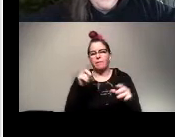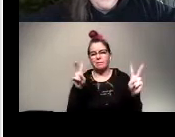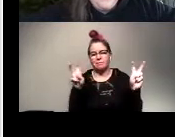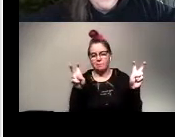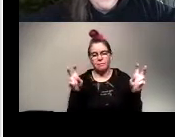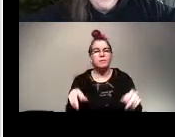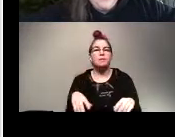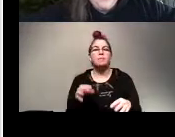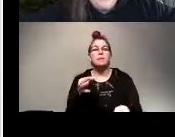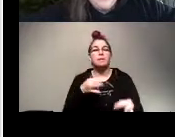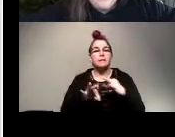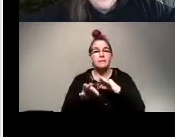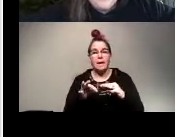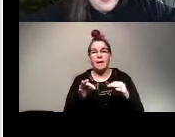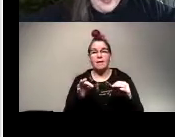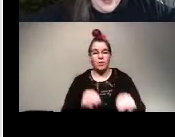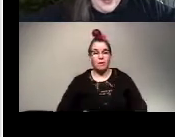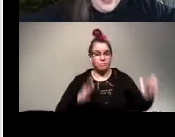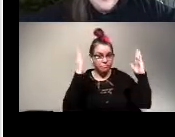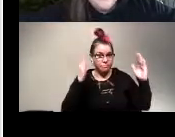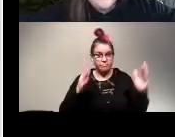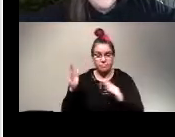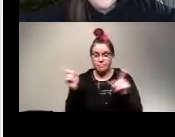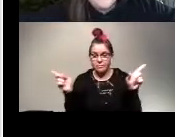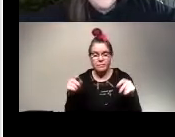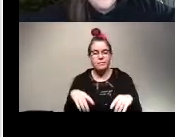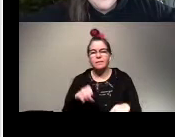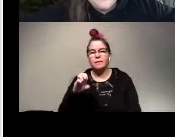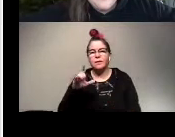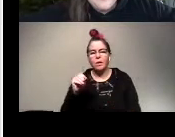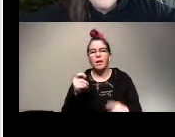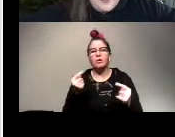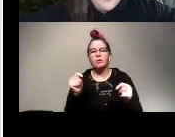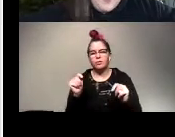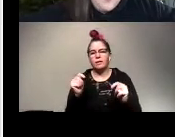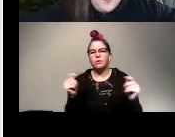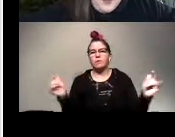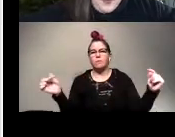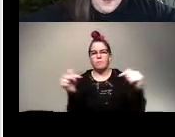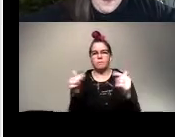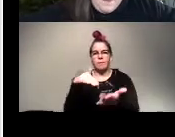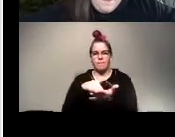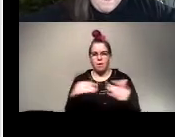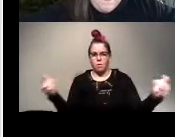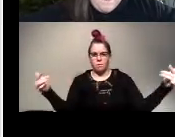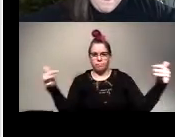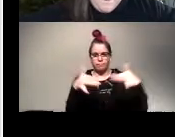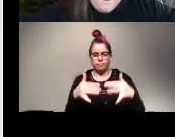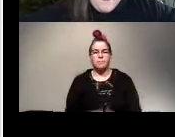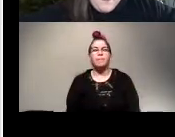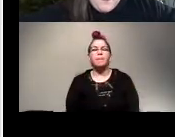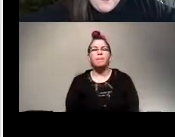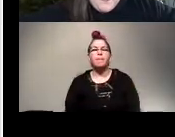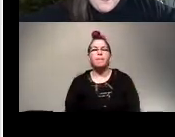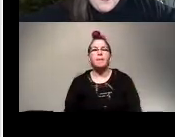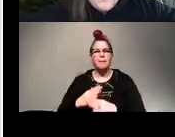instead of trying to get to the end zones, the E. coli that are on the outside are trying to get to the center. But there's a big barrier in the